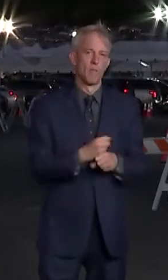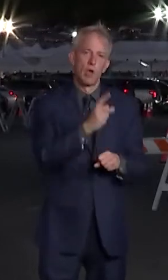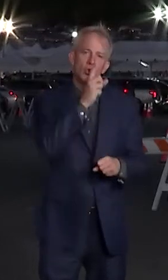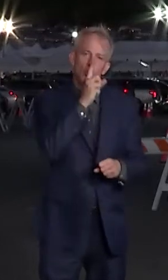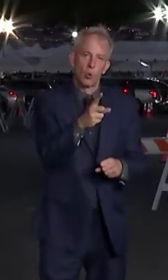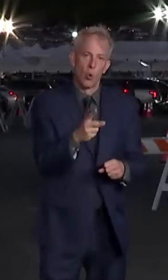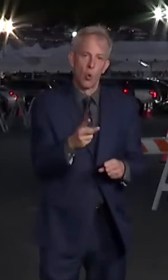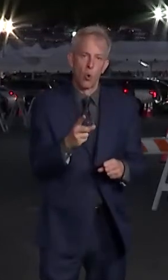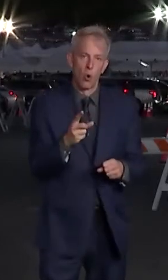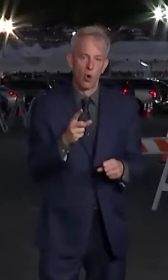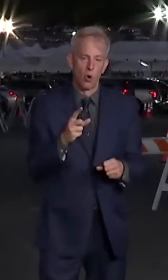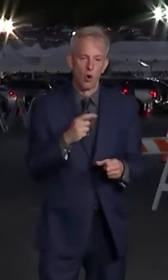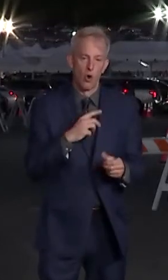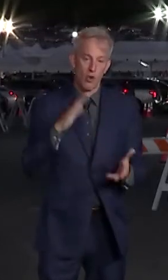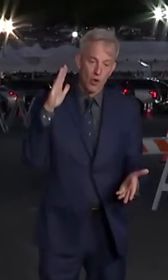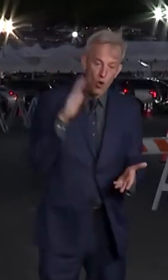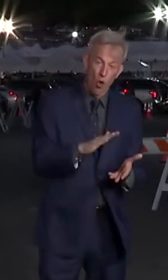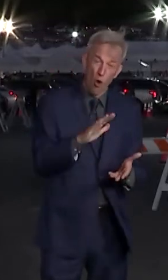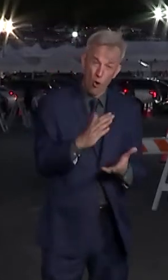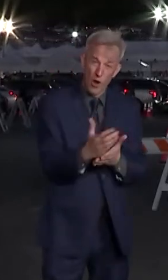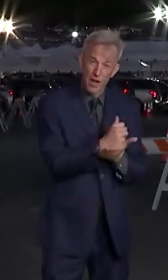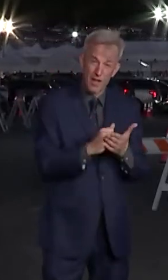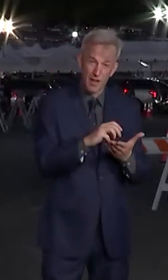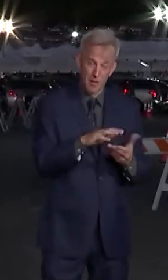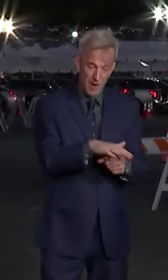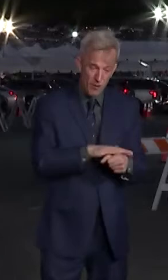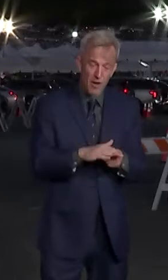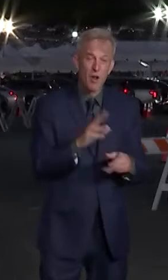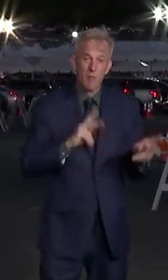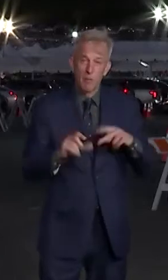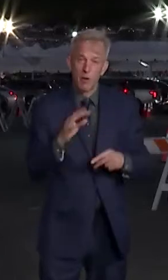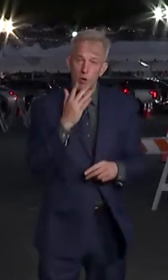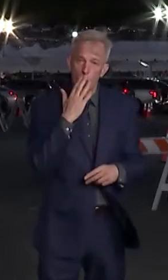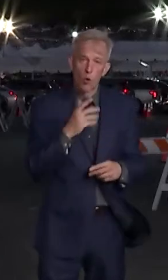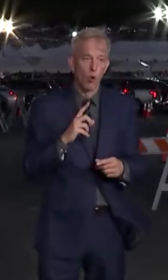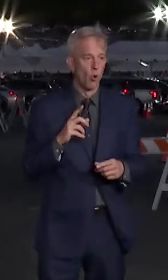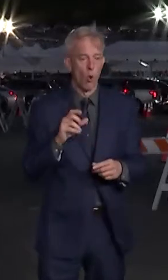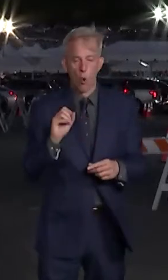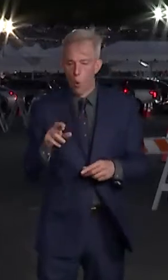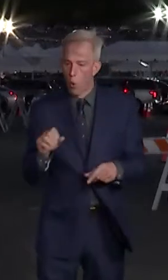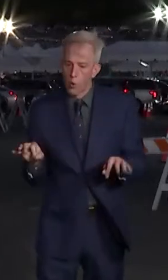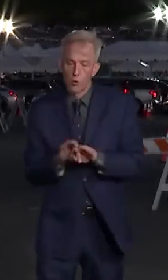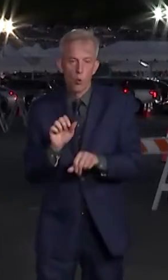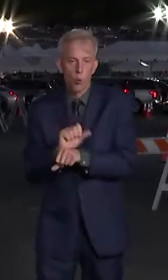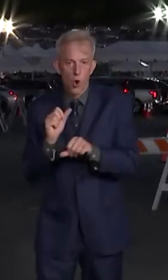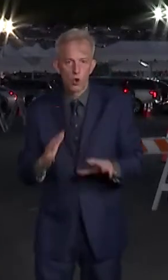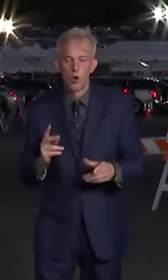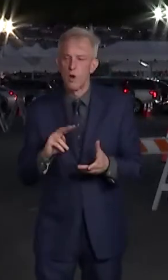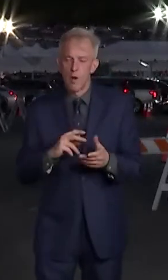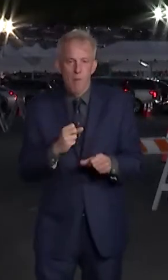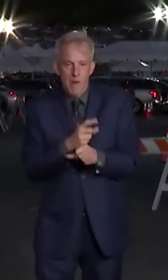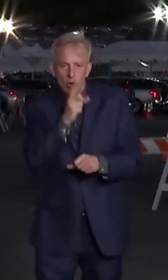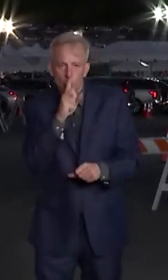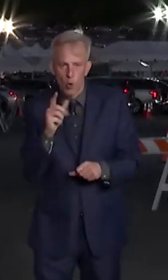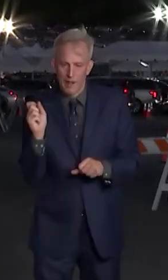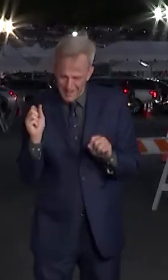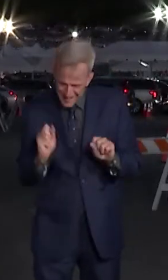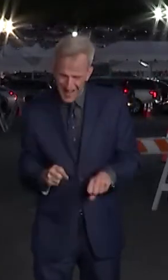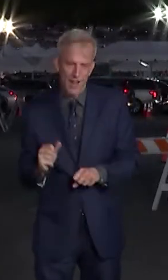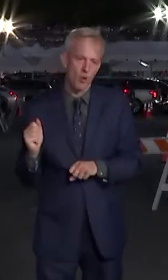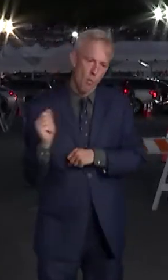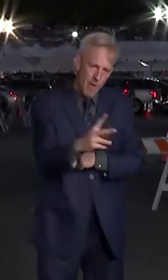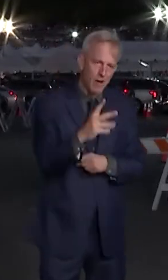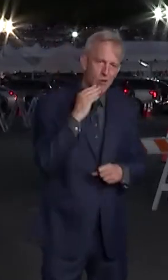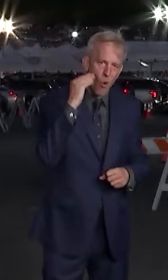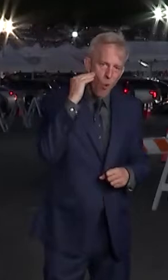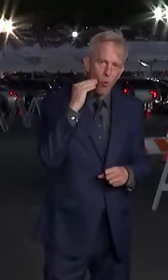those disproportionately low-income neighborhoods, where people of color live, where essential workers go home to sleep each night, that they